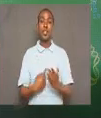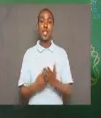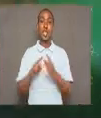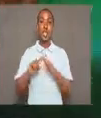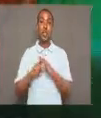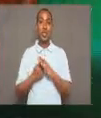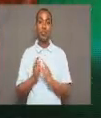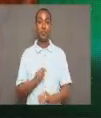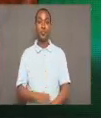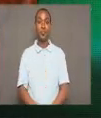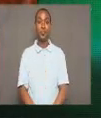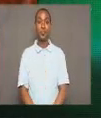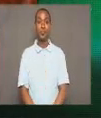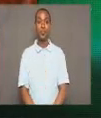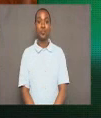begin.